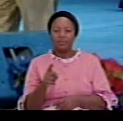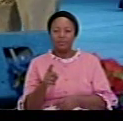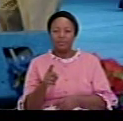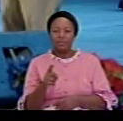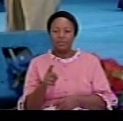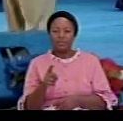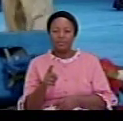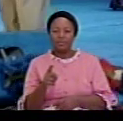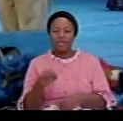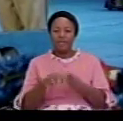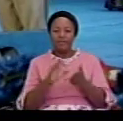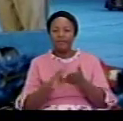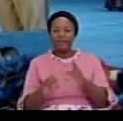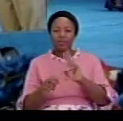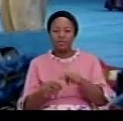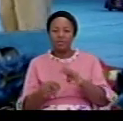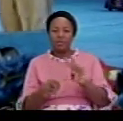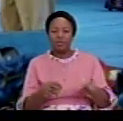In verse 22,